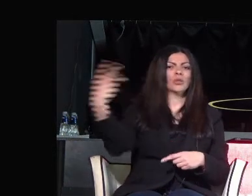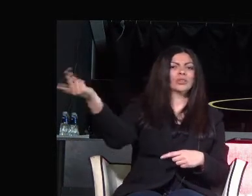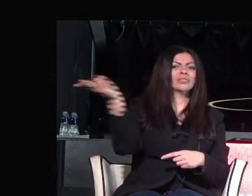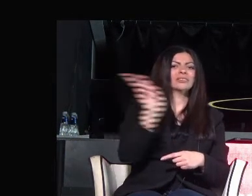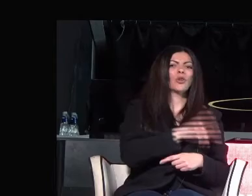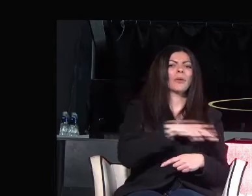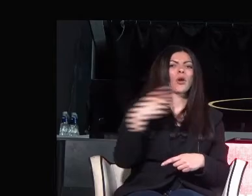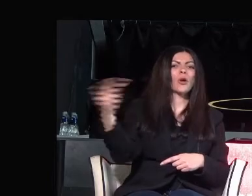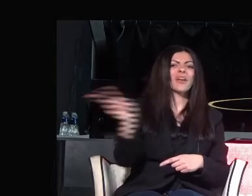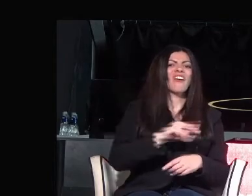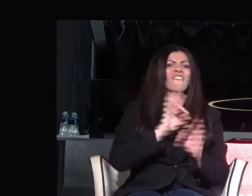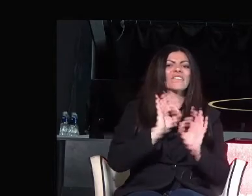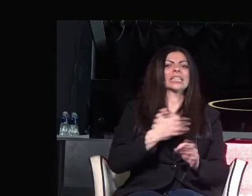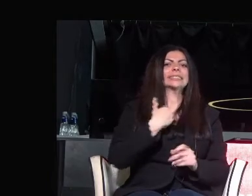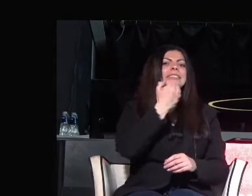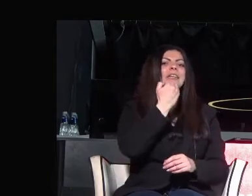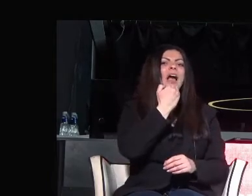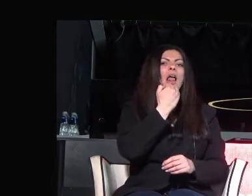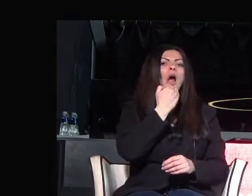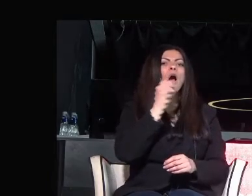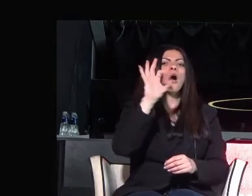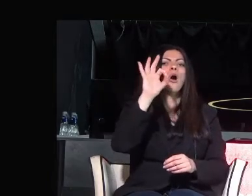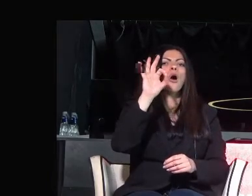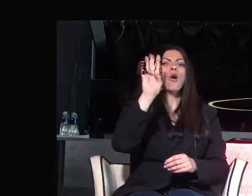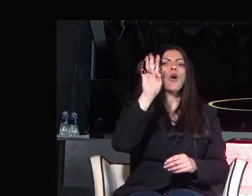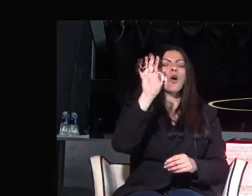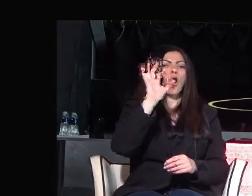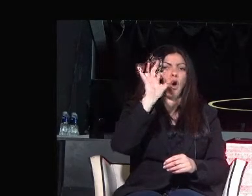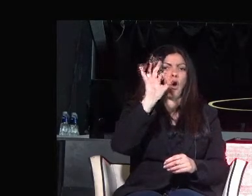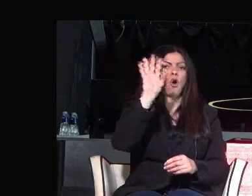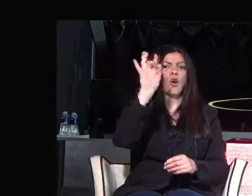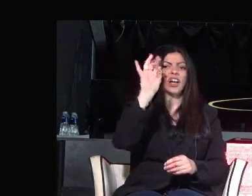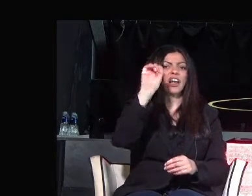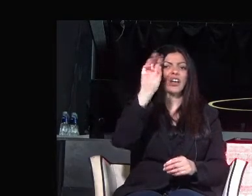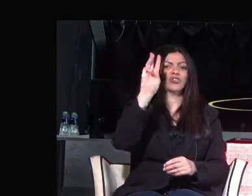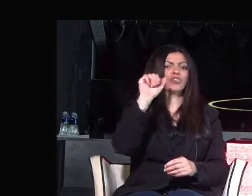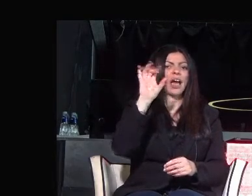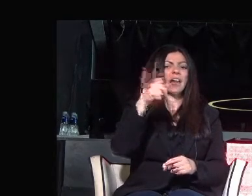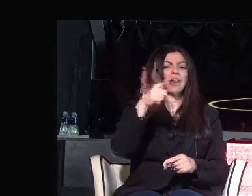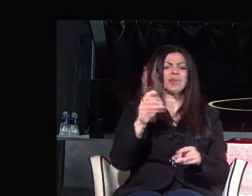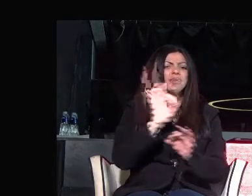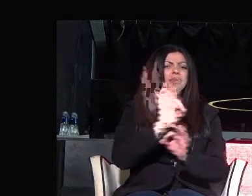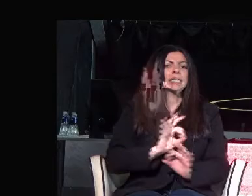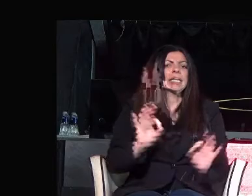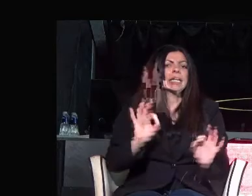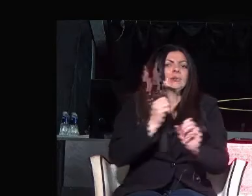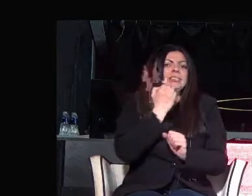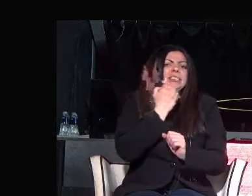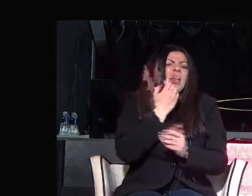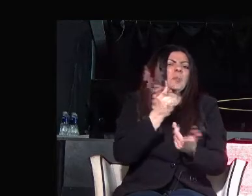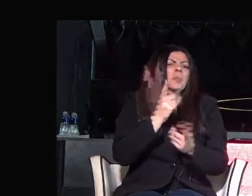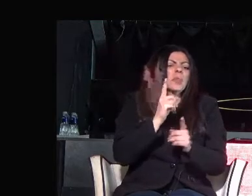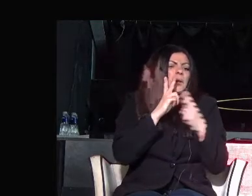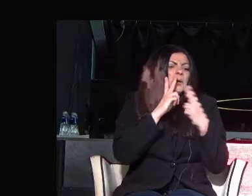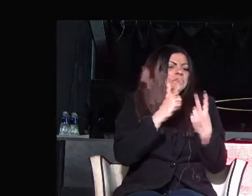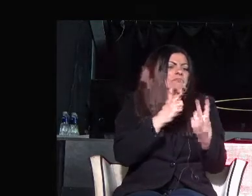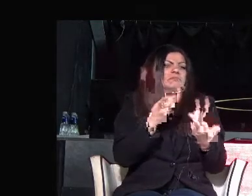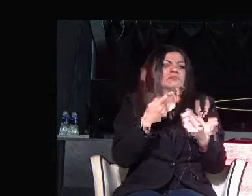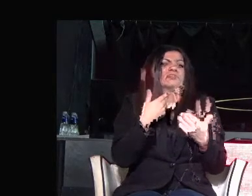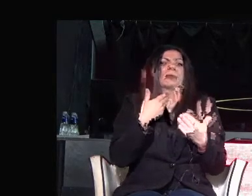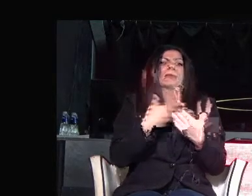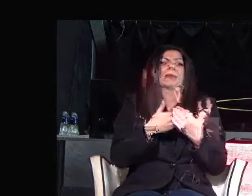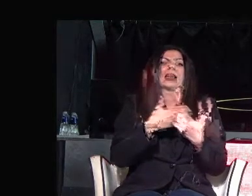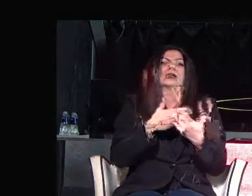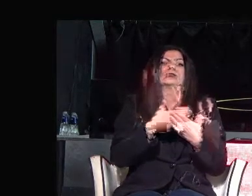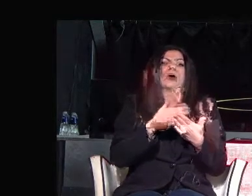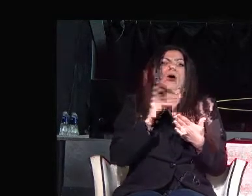I've tried to interview a couple of people from there. It is in the next to Krumovgrad. And in that village, there